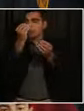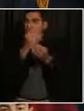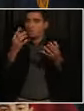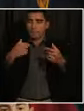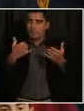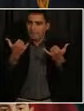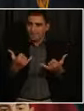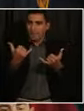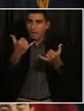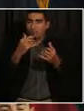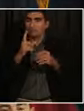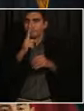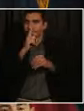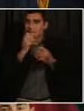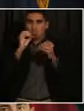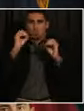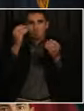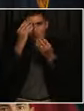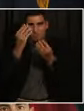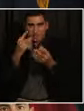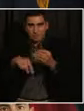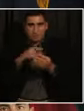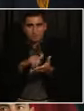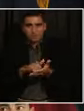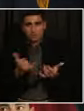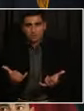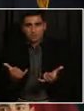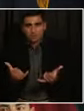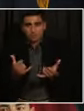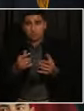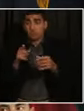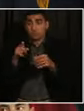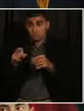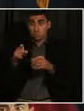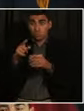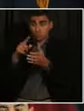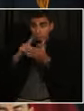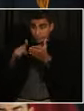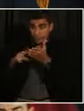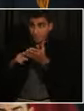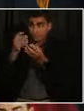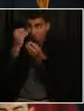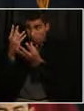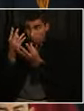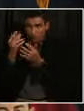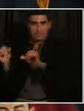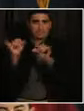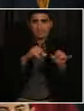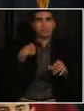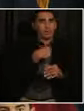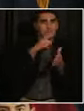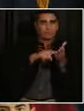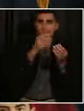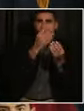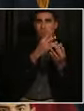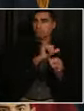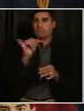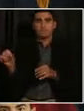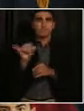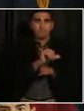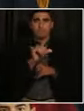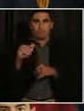the same information that you have, which is the broad outlines of what it would look like,